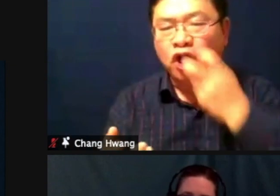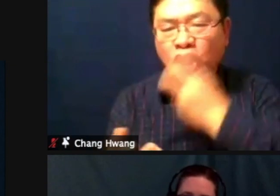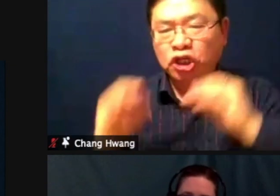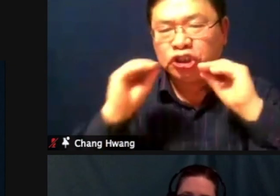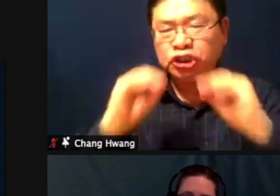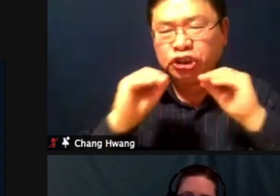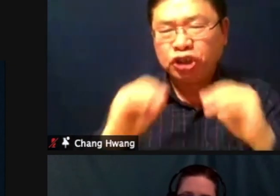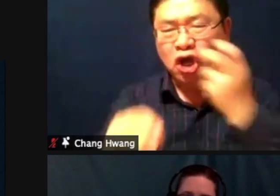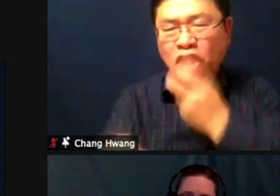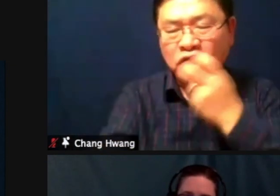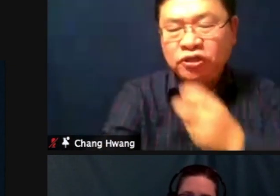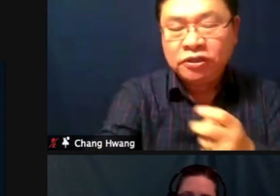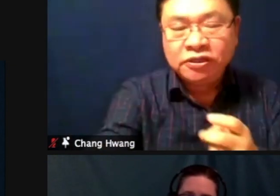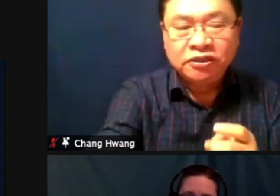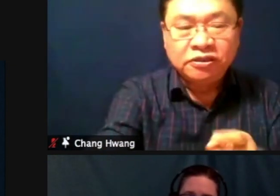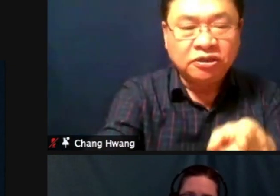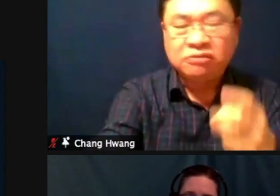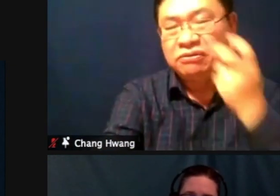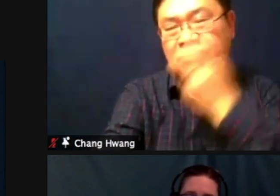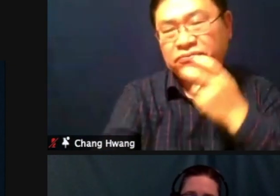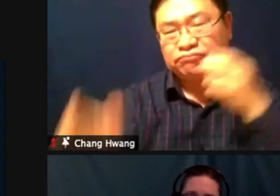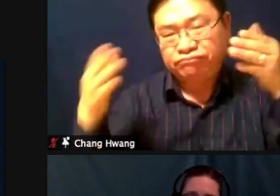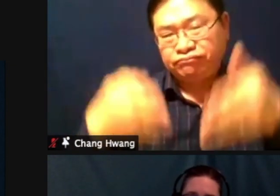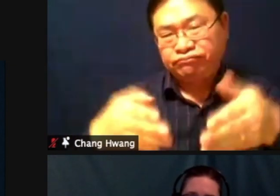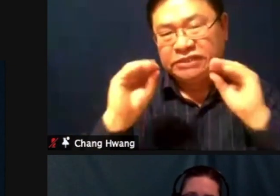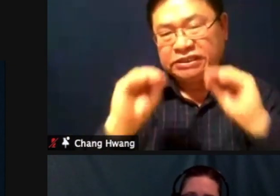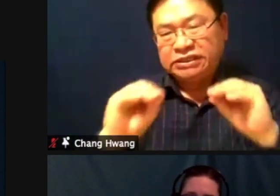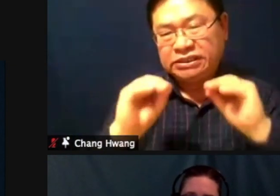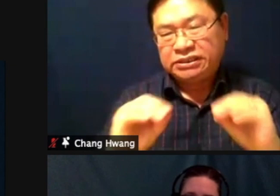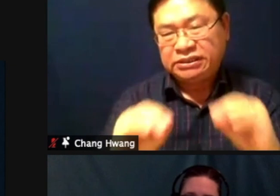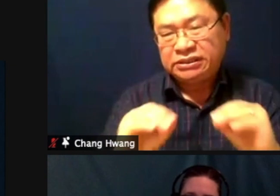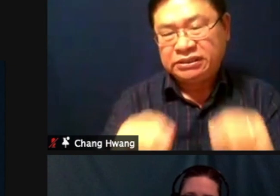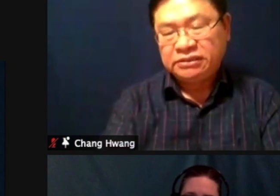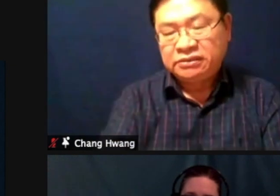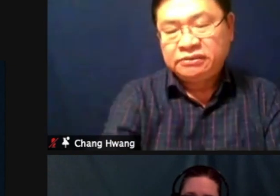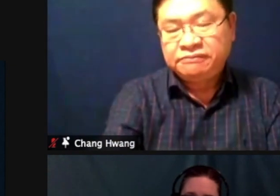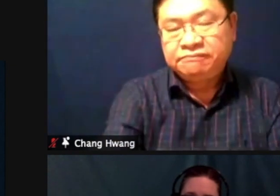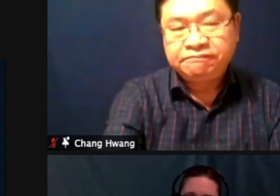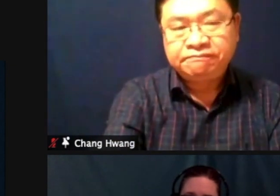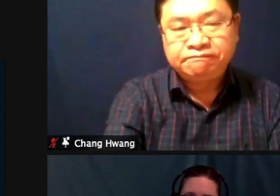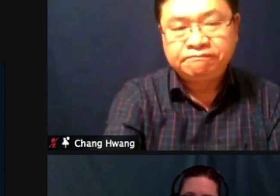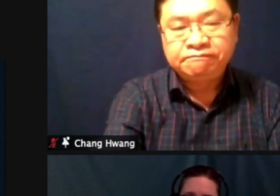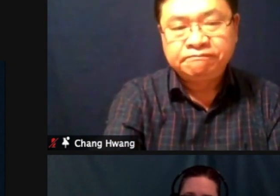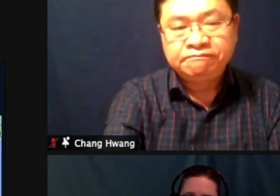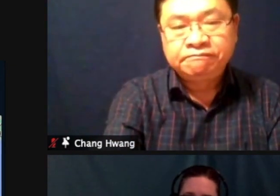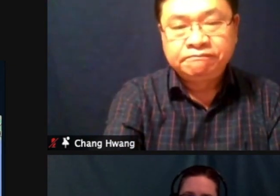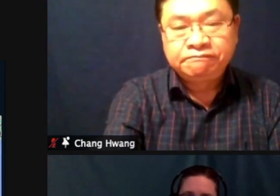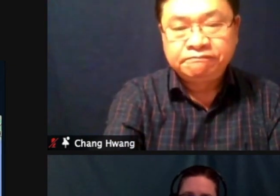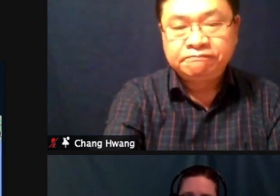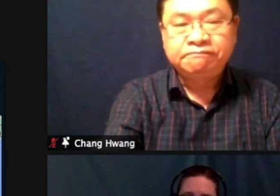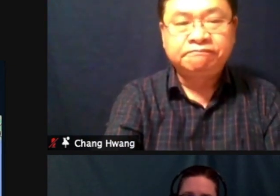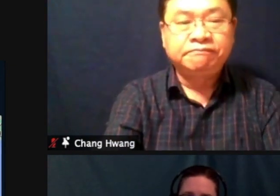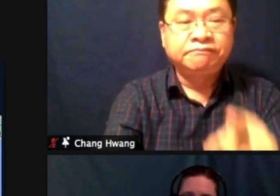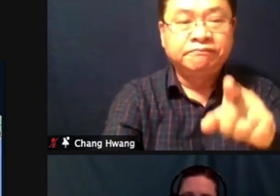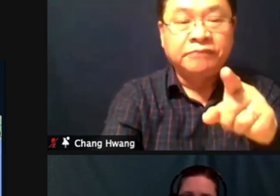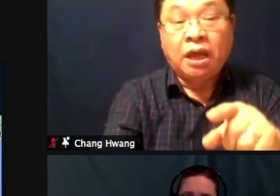Language. So they mostly defaulted to oral and oriented education, using oralist methods to